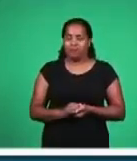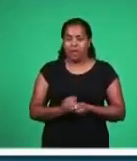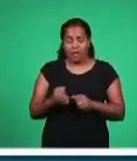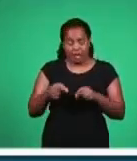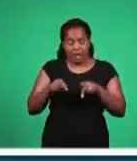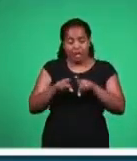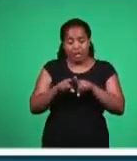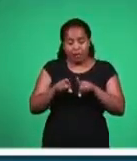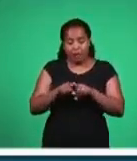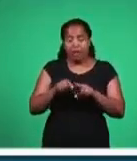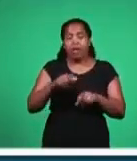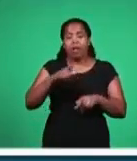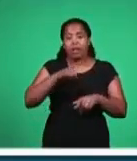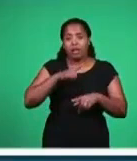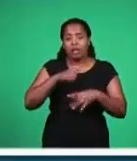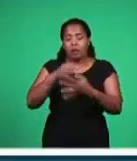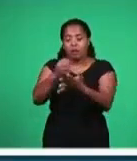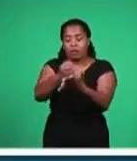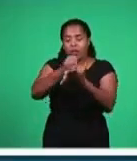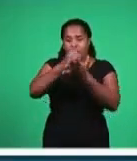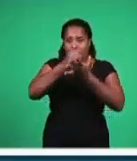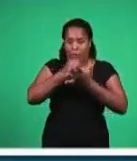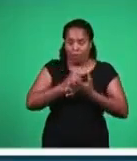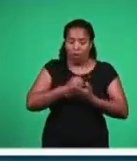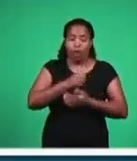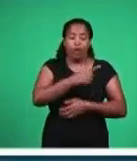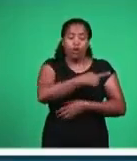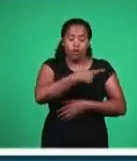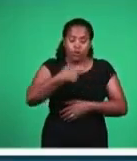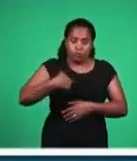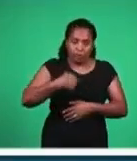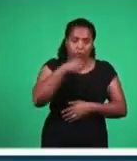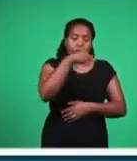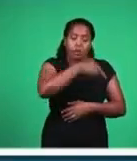and the roof of your mouth, like the best wine.